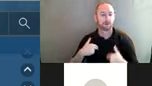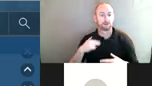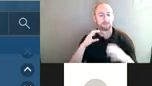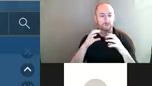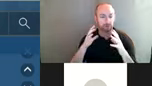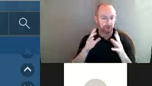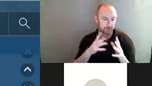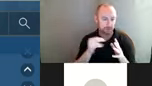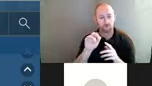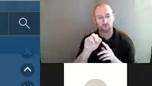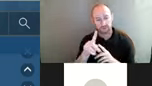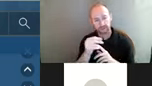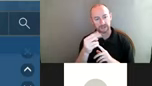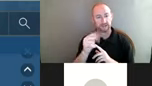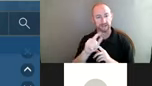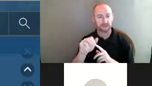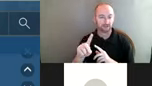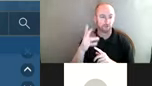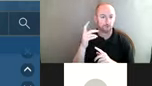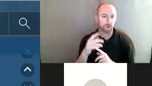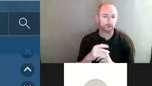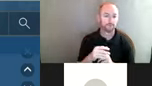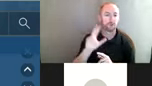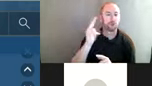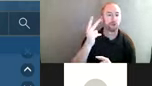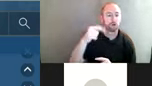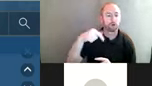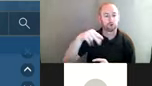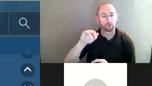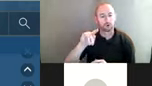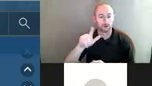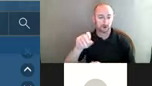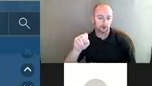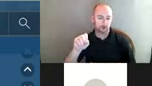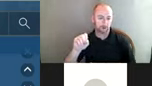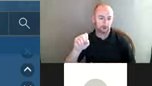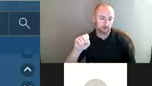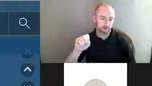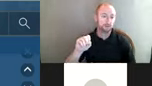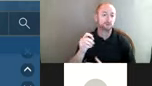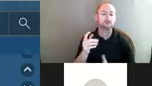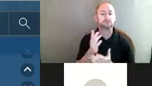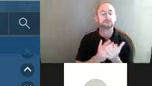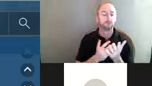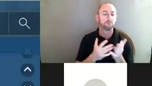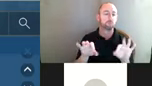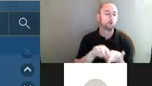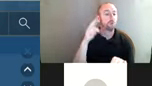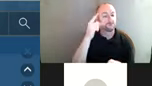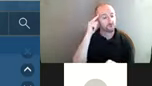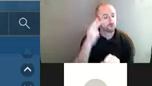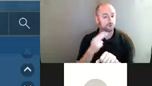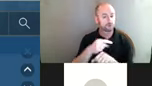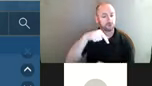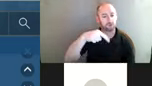and risk and hazard and why we chose the third quartile. But I'll just say there are some valid epidemiological reasons for doing that instead of,